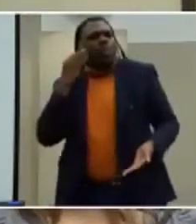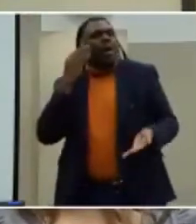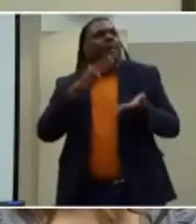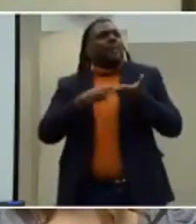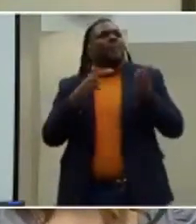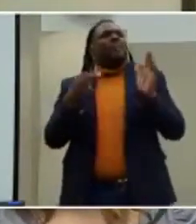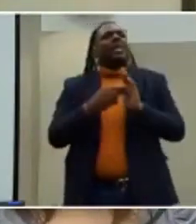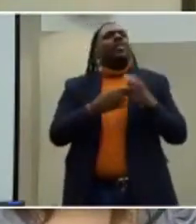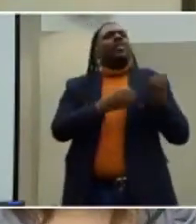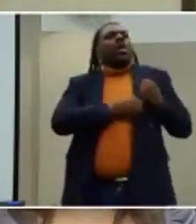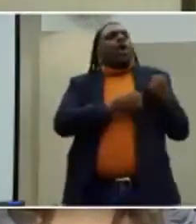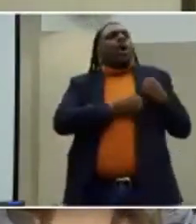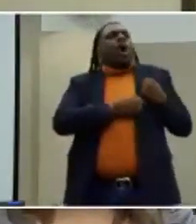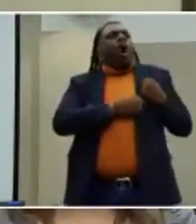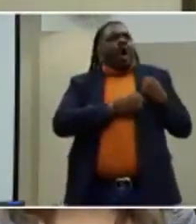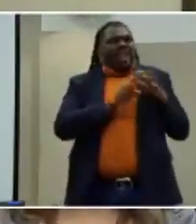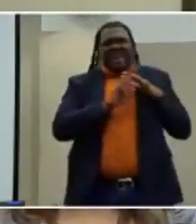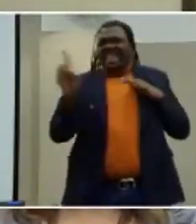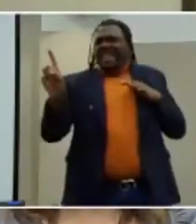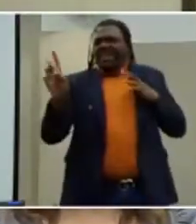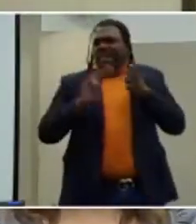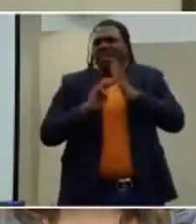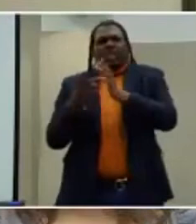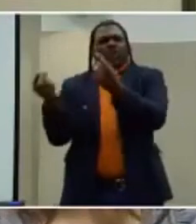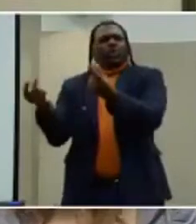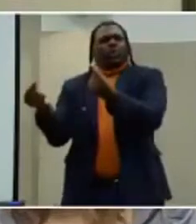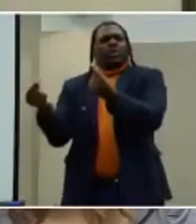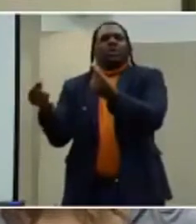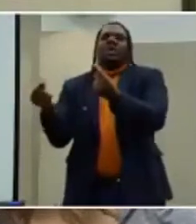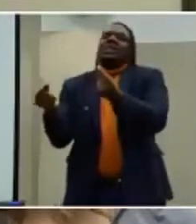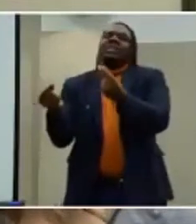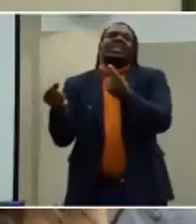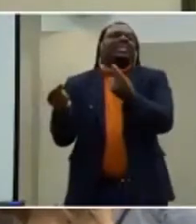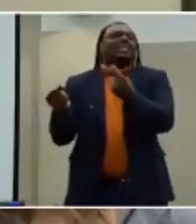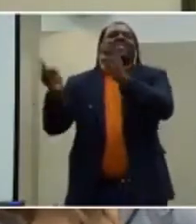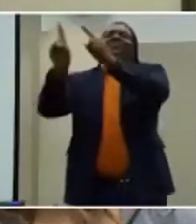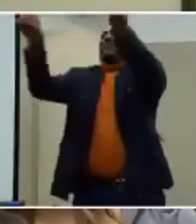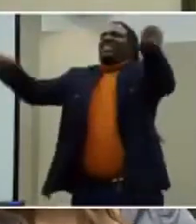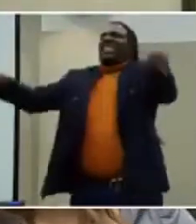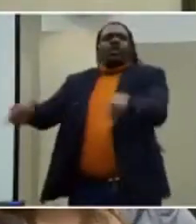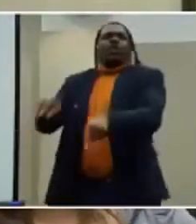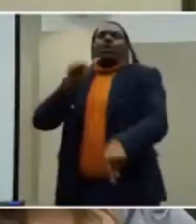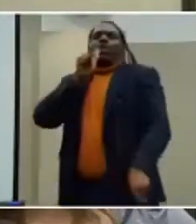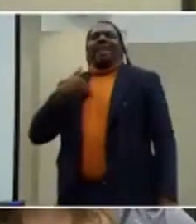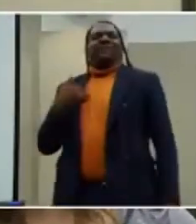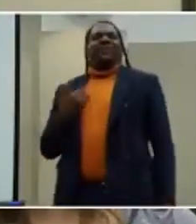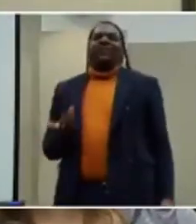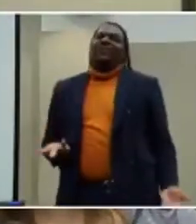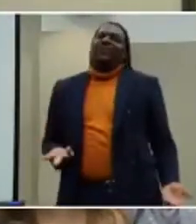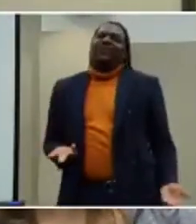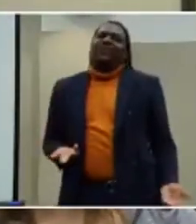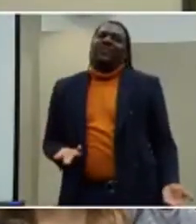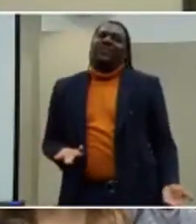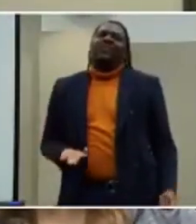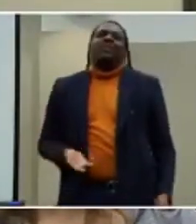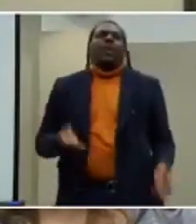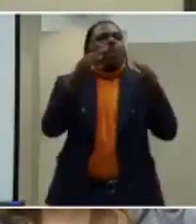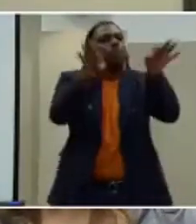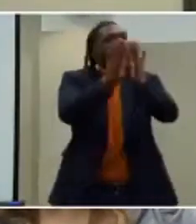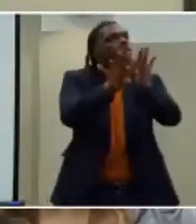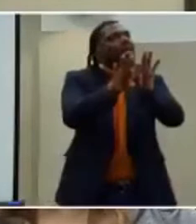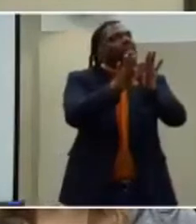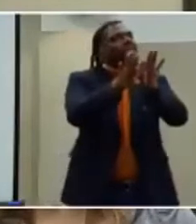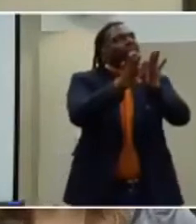guard leaves is to go down to a signal that has no pedestrian signal. So we really need Maryland and Virginia to get